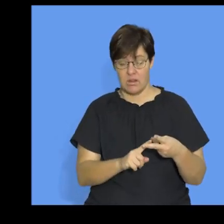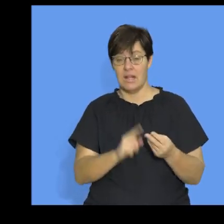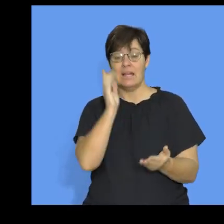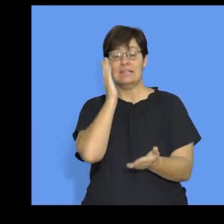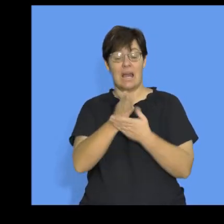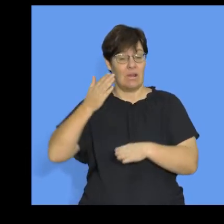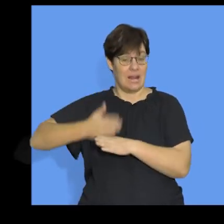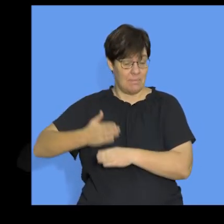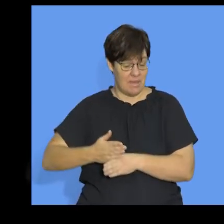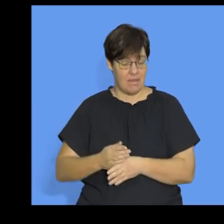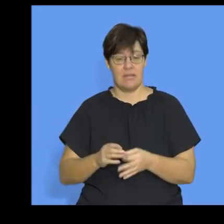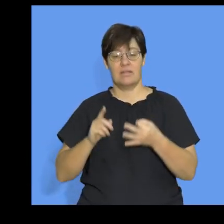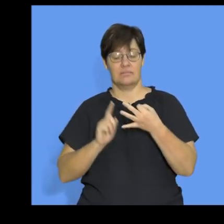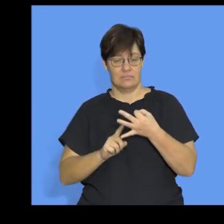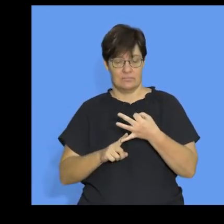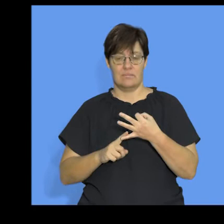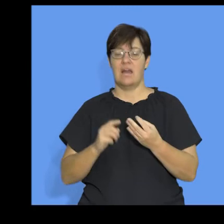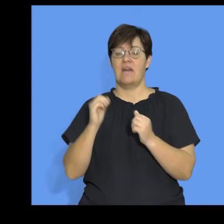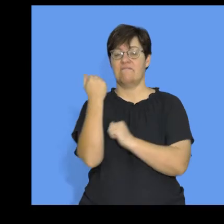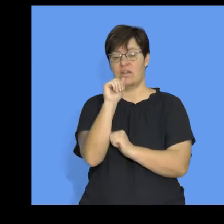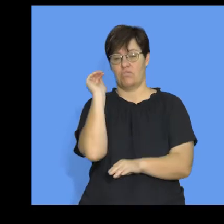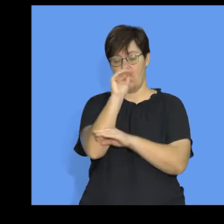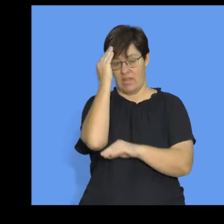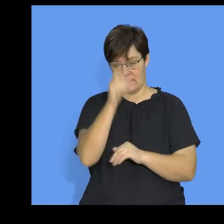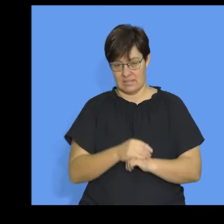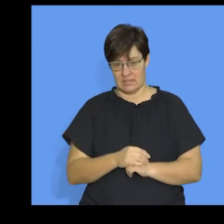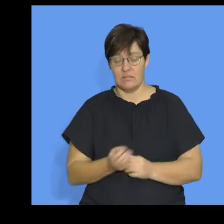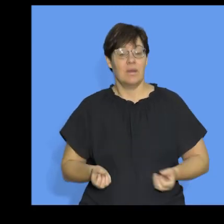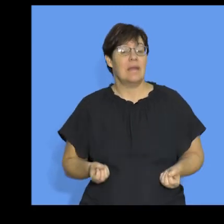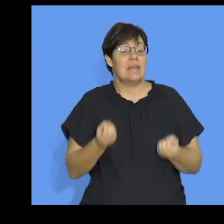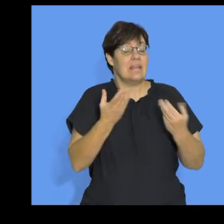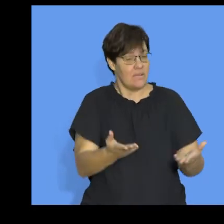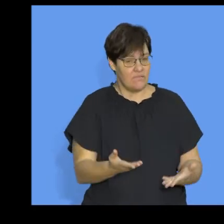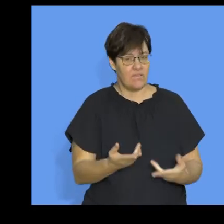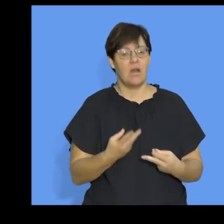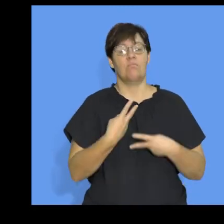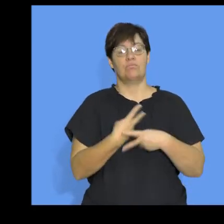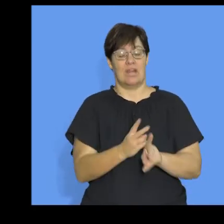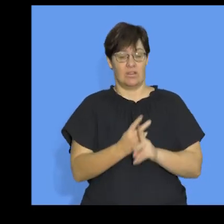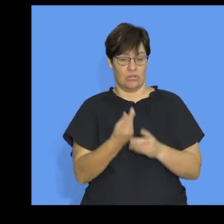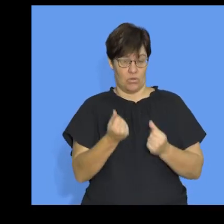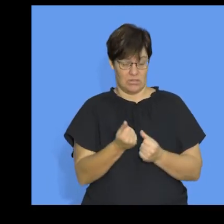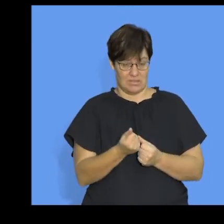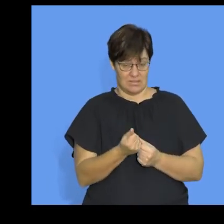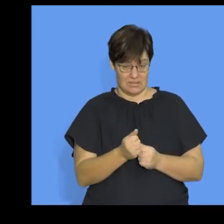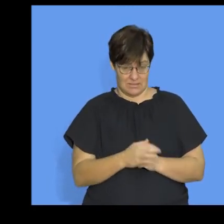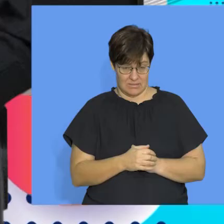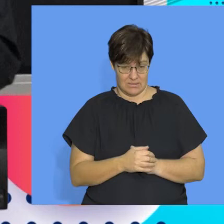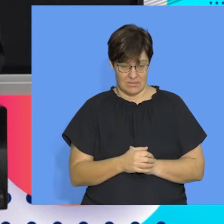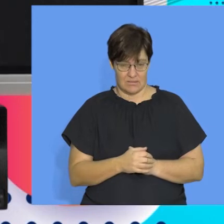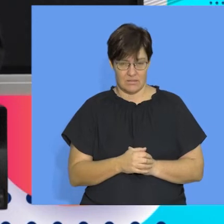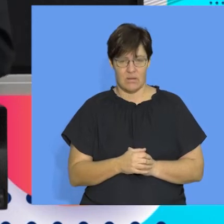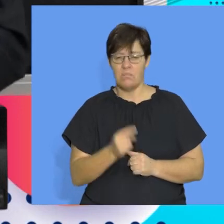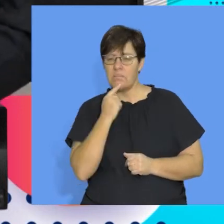direct labor, and factory overheads. That gives you your production cost. Okay, so